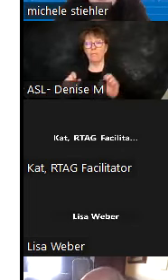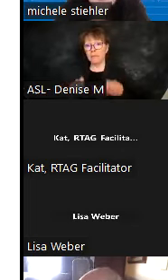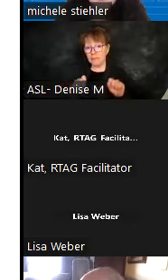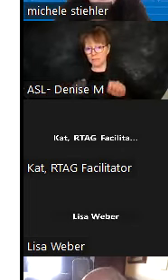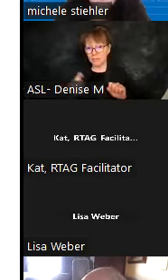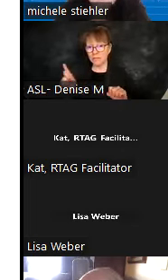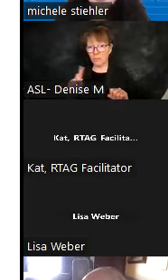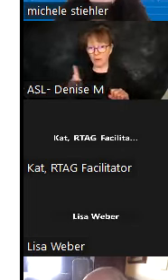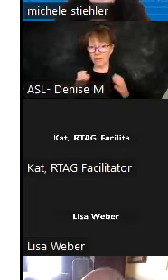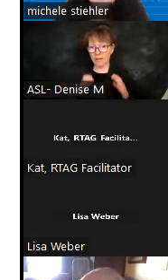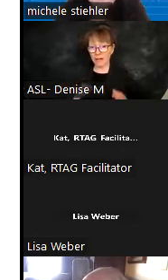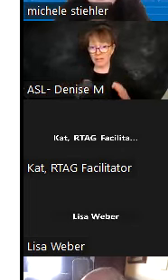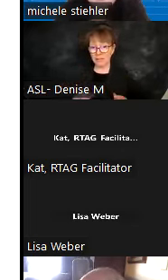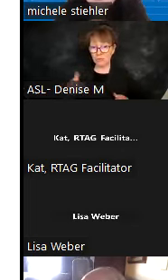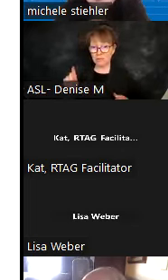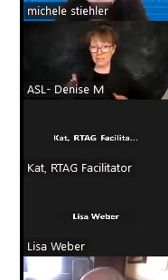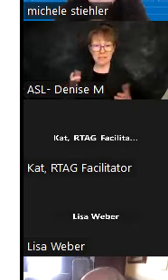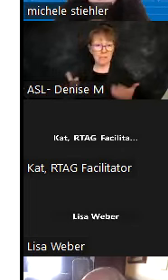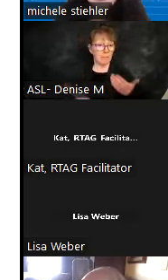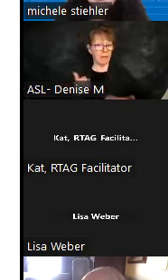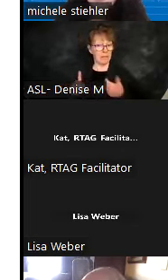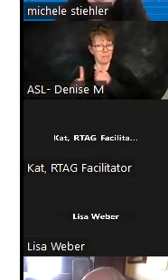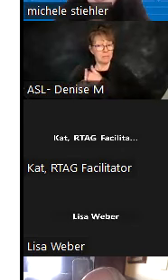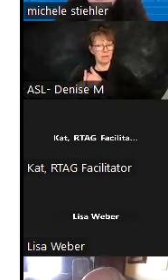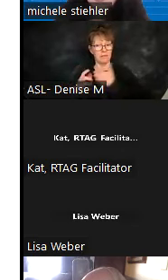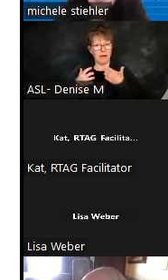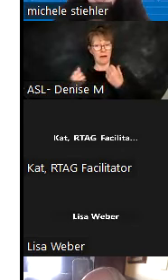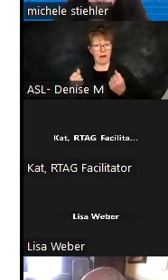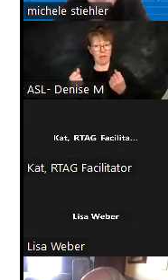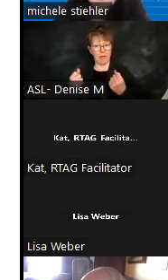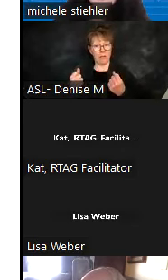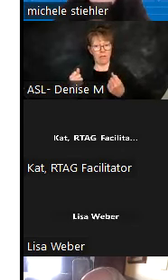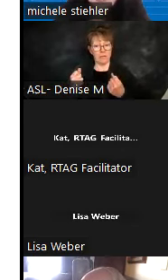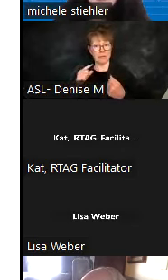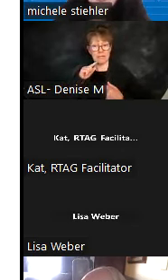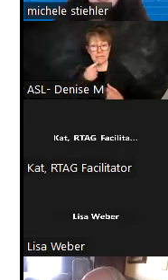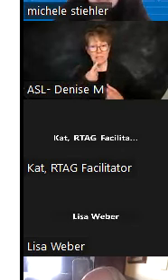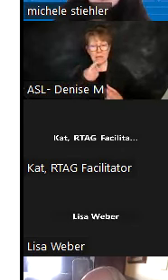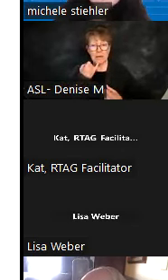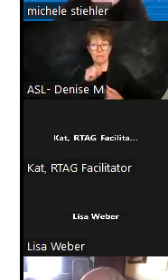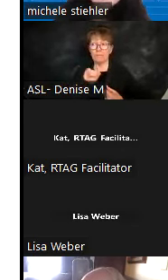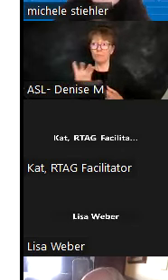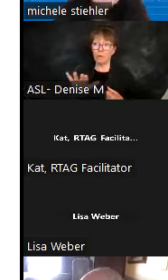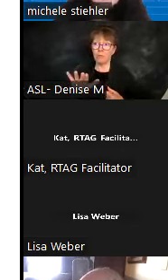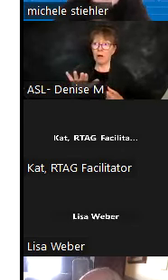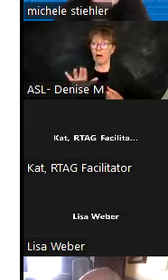well. They may have health conditions where they should be dropped off in an unfamiliar